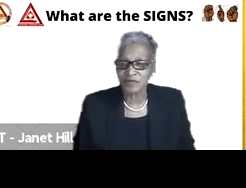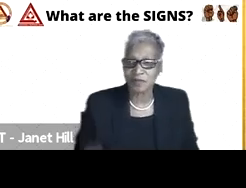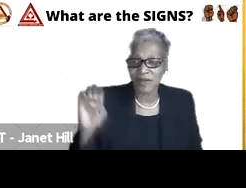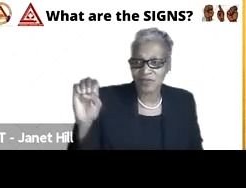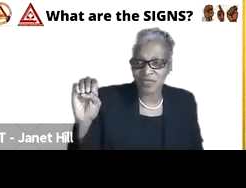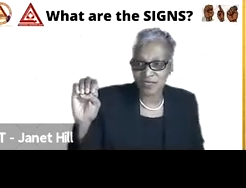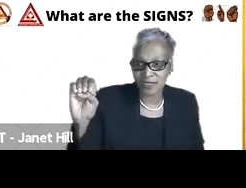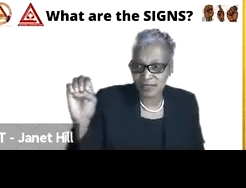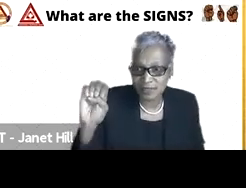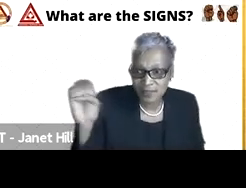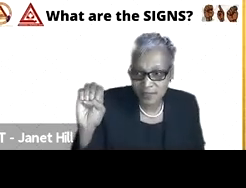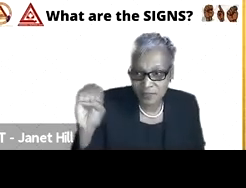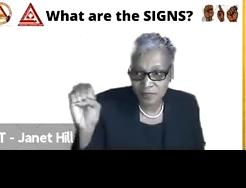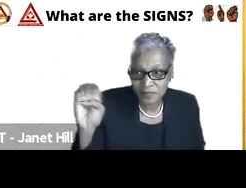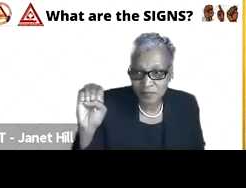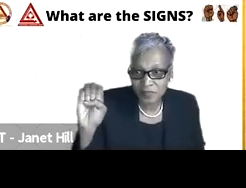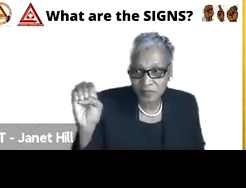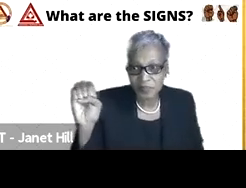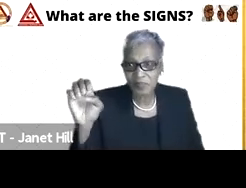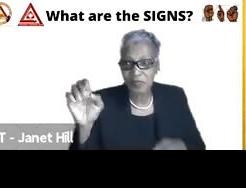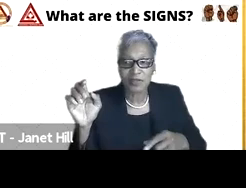little something about the